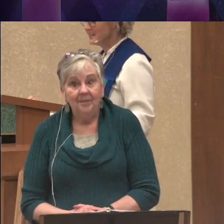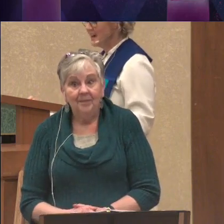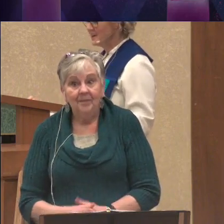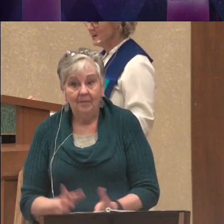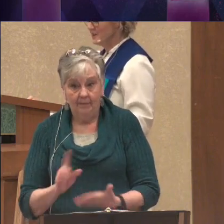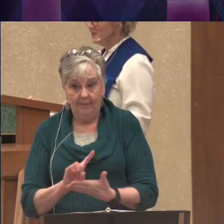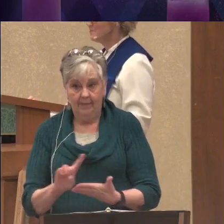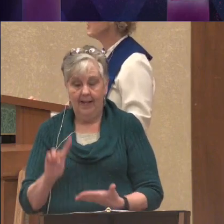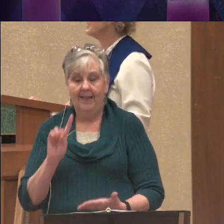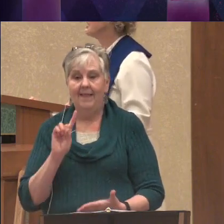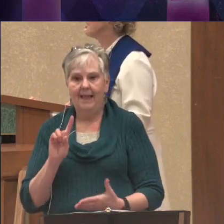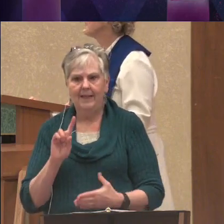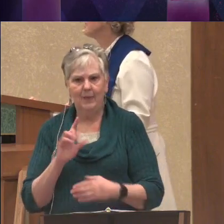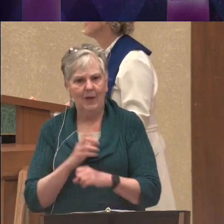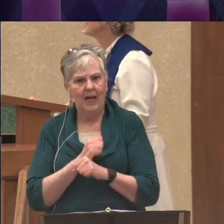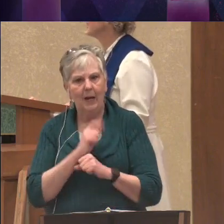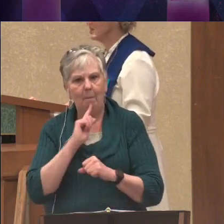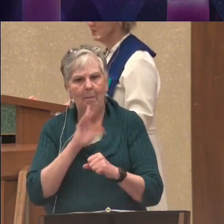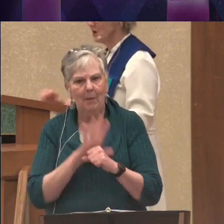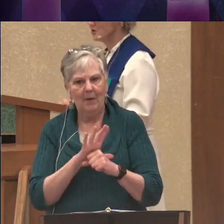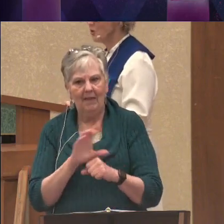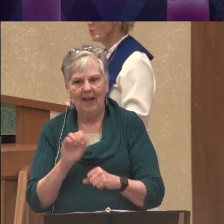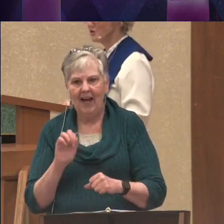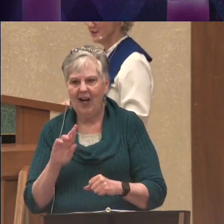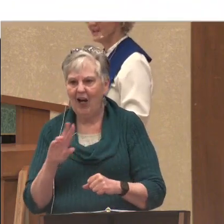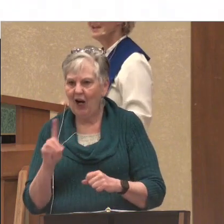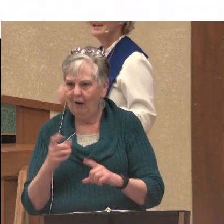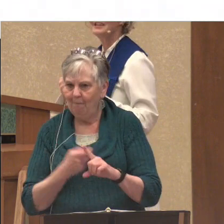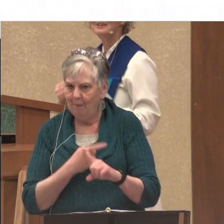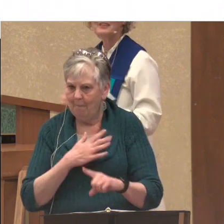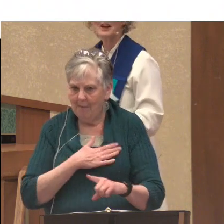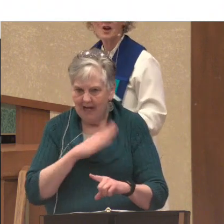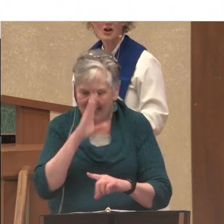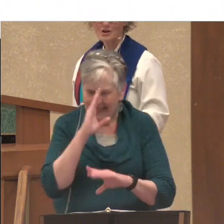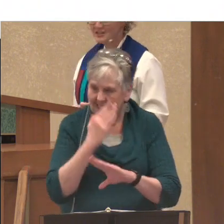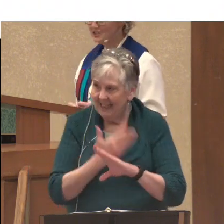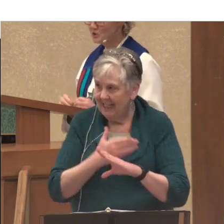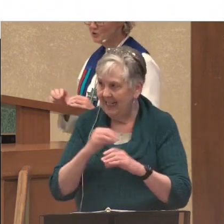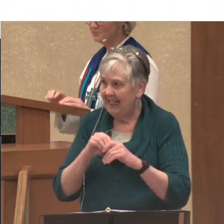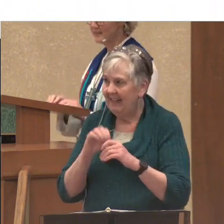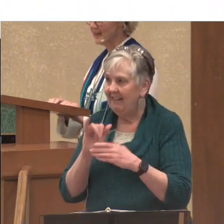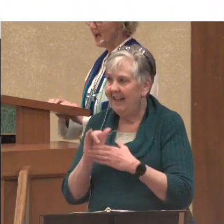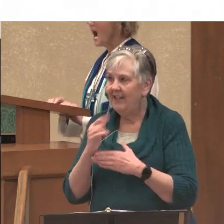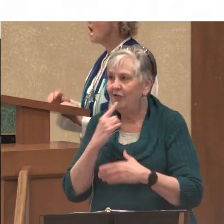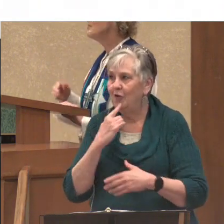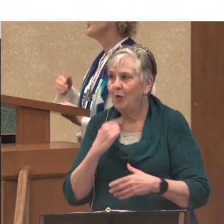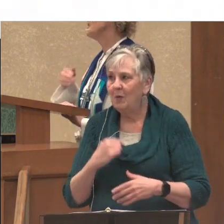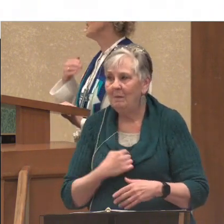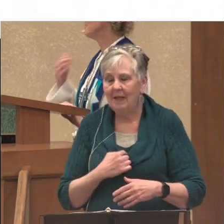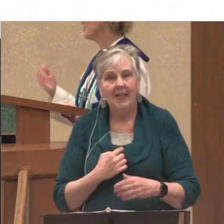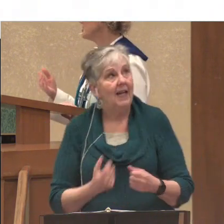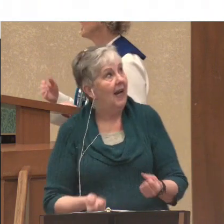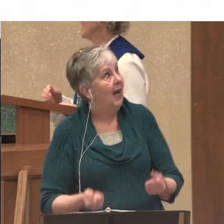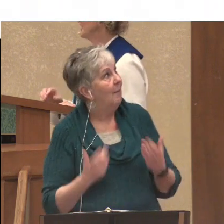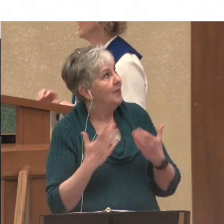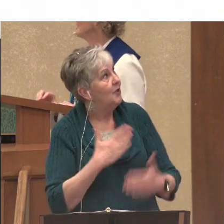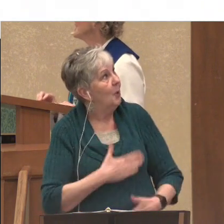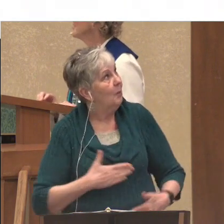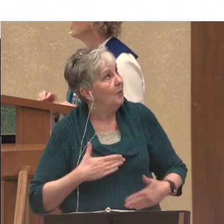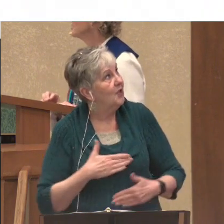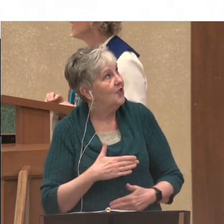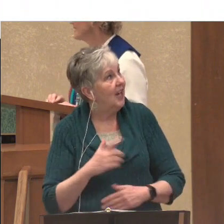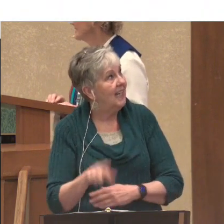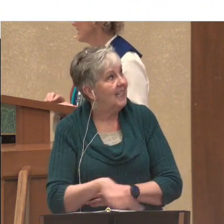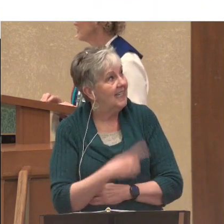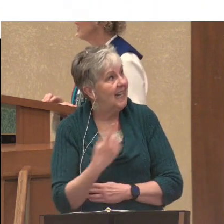Last week, I got a birthday card from my son, Corey, and in that card, he told me how much he had appreciated a day